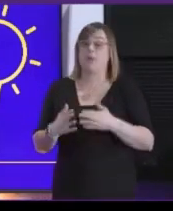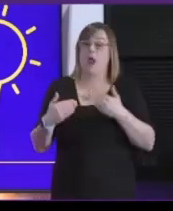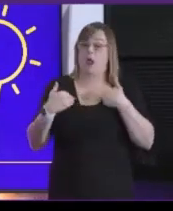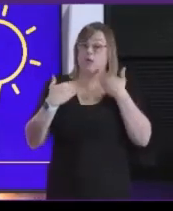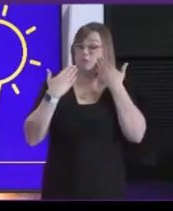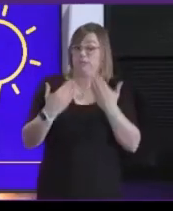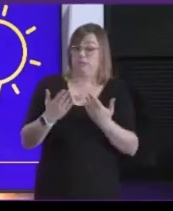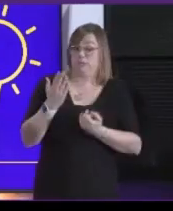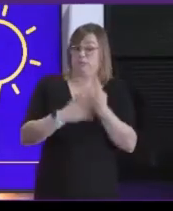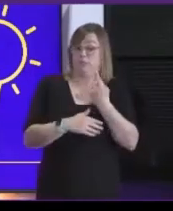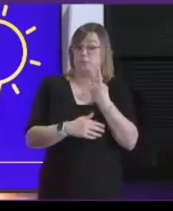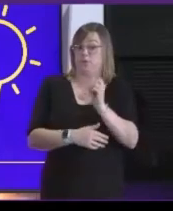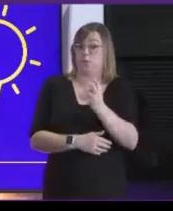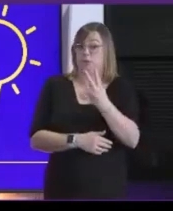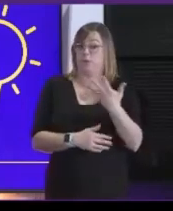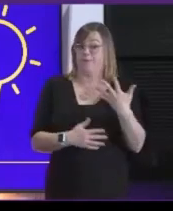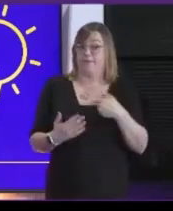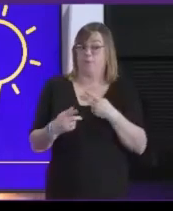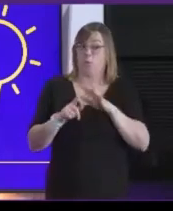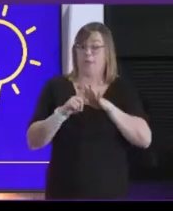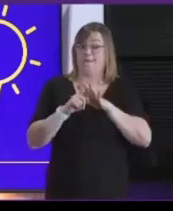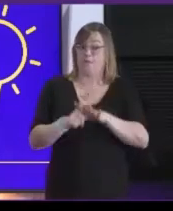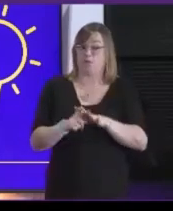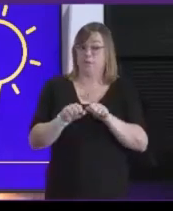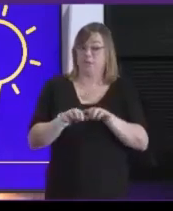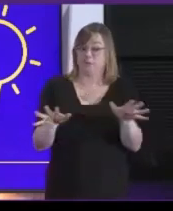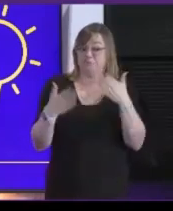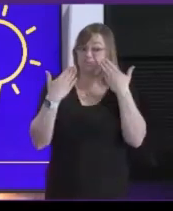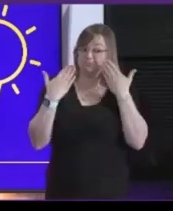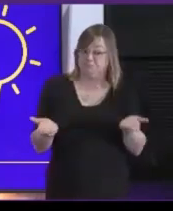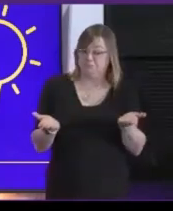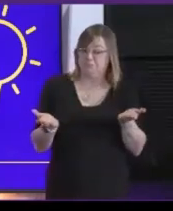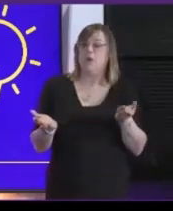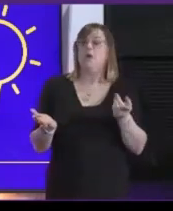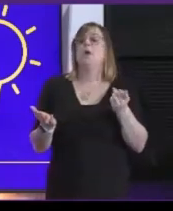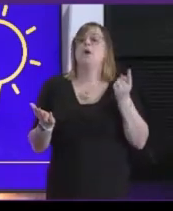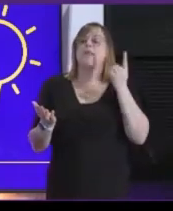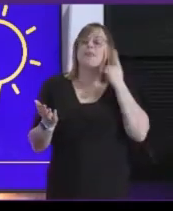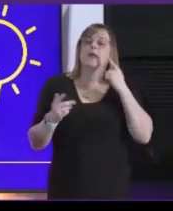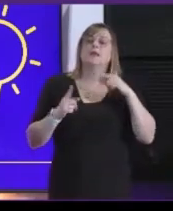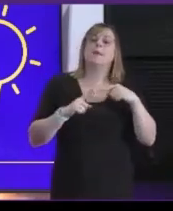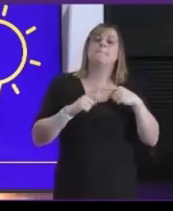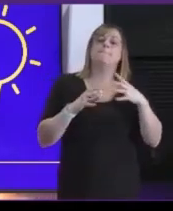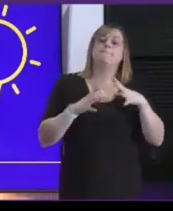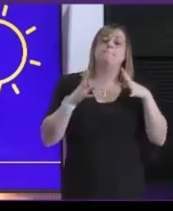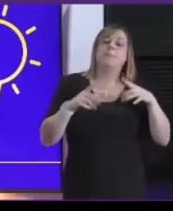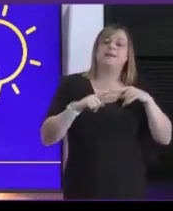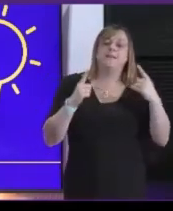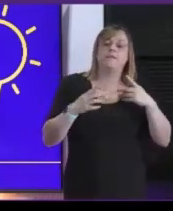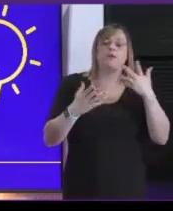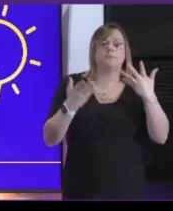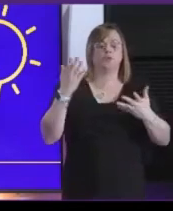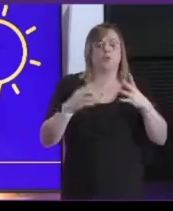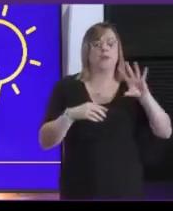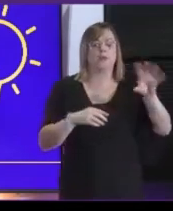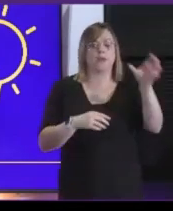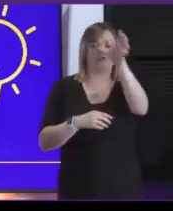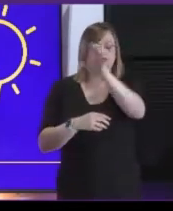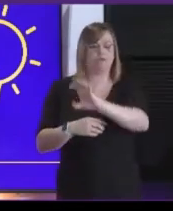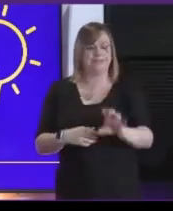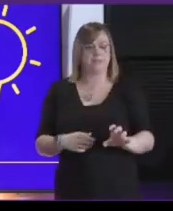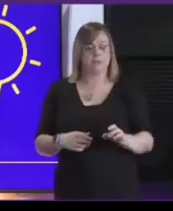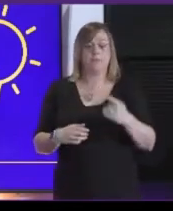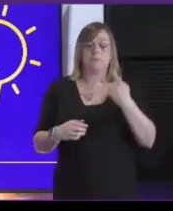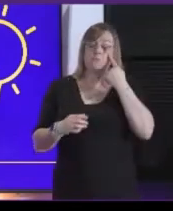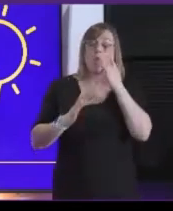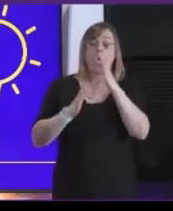what will happen in 2025 and the enforcement, and I think there are big differences between the different member states, but if you just look at what is happening with the